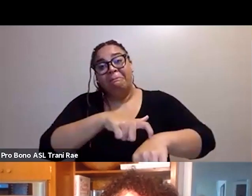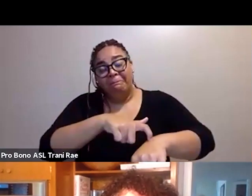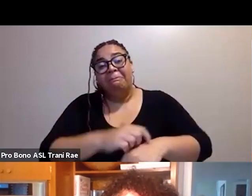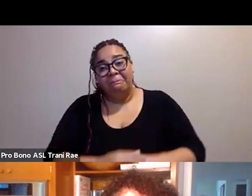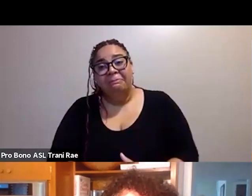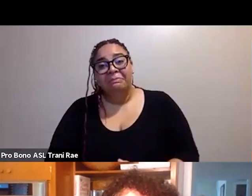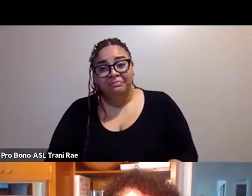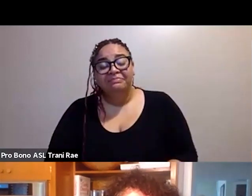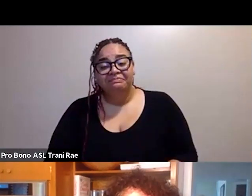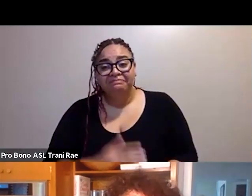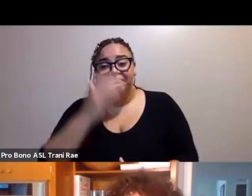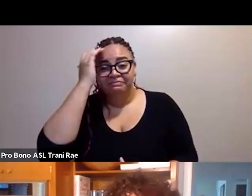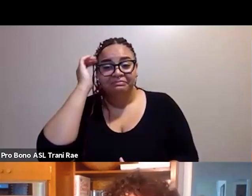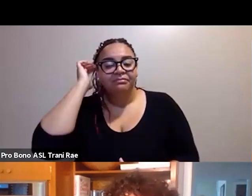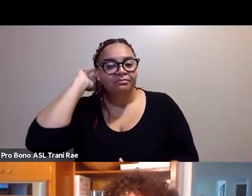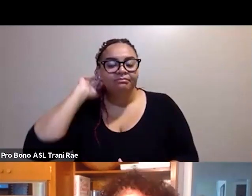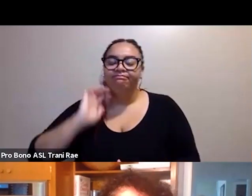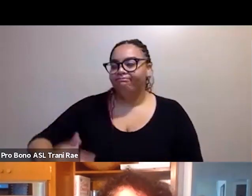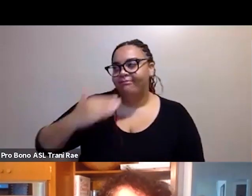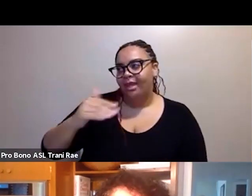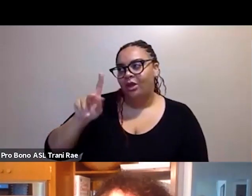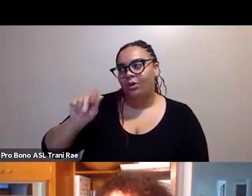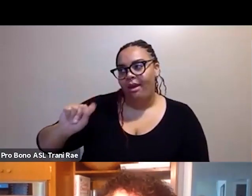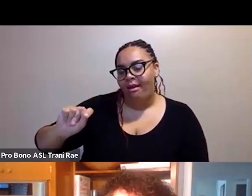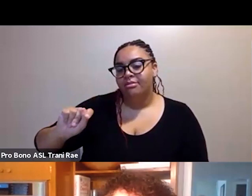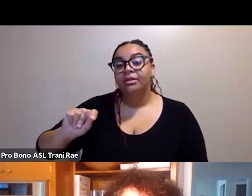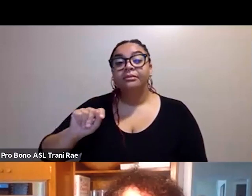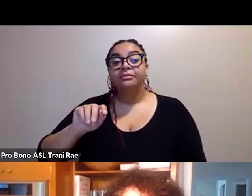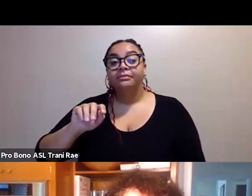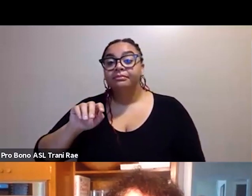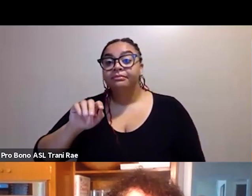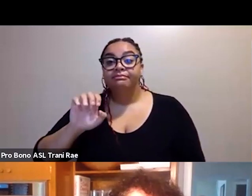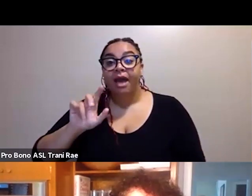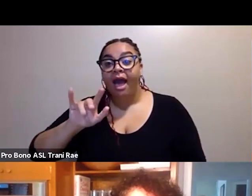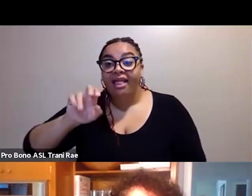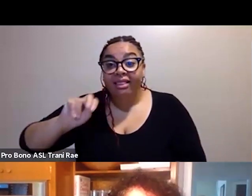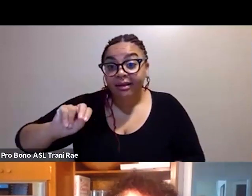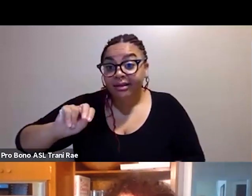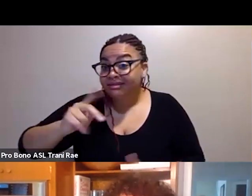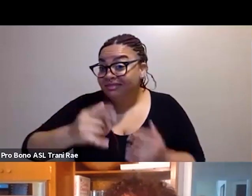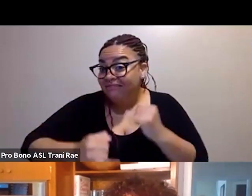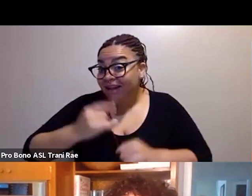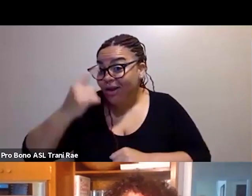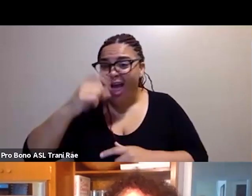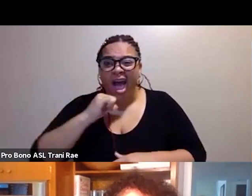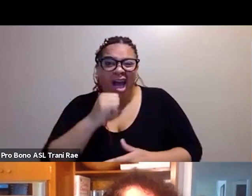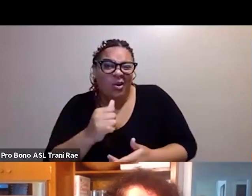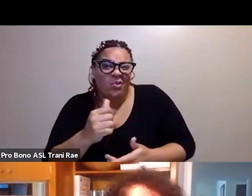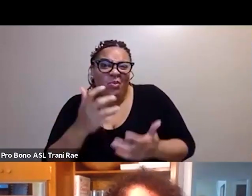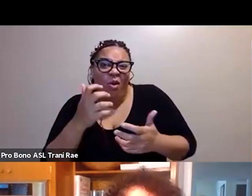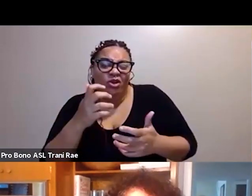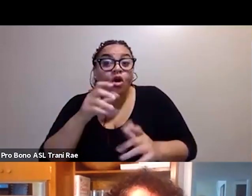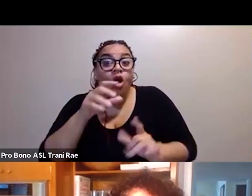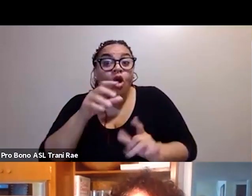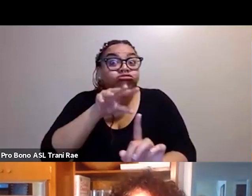Yeah. Thank you, Kat. Eileen, do you have any final thoughts? I don't mean to put you on the spot. I saw Karina nodding when I said you